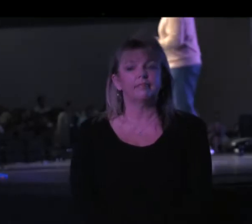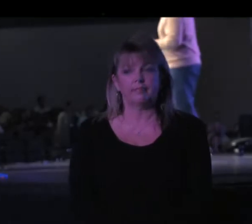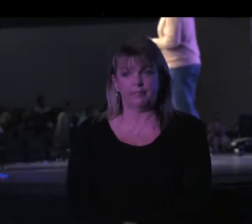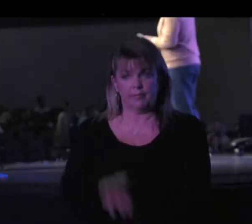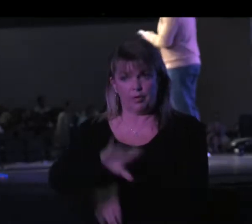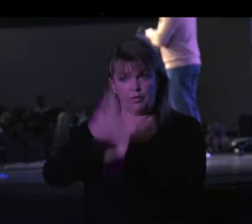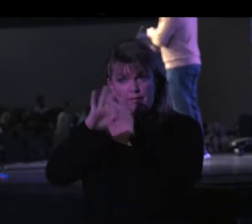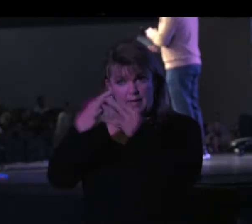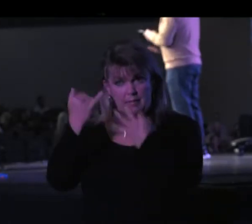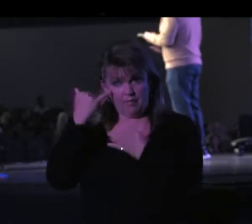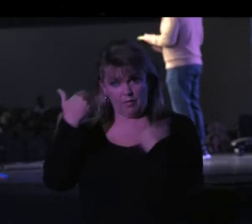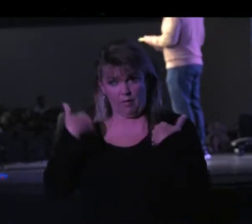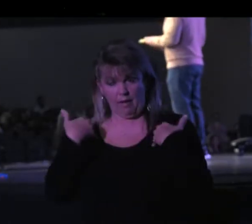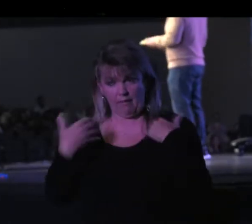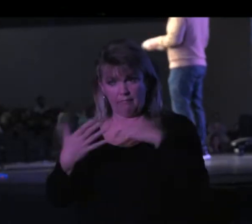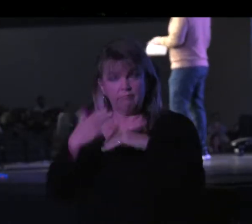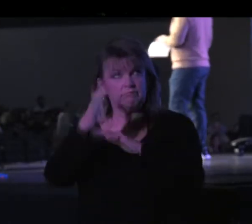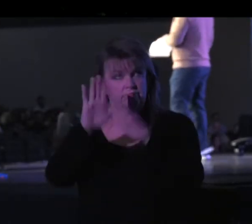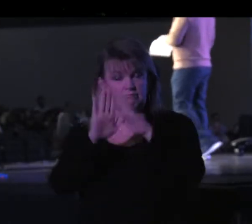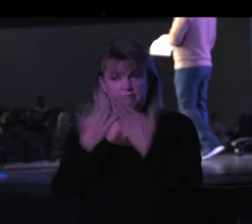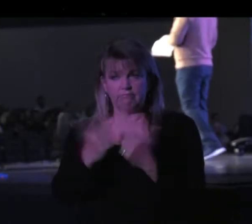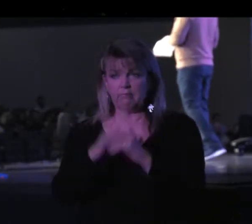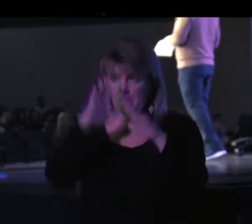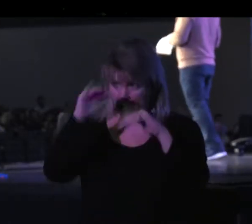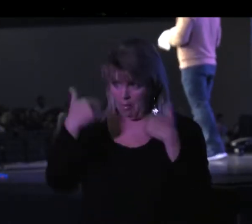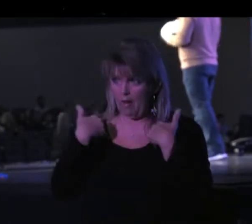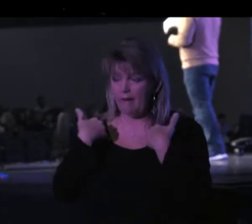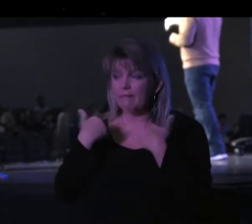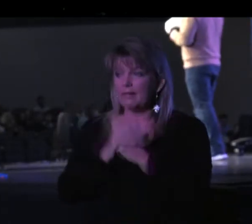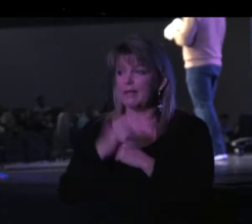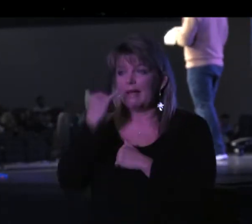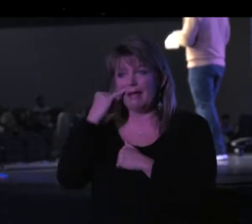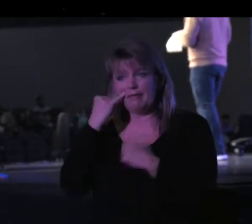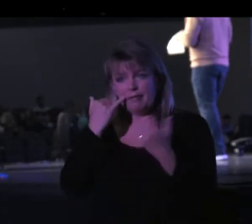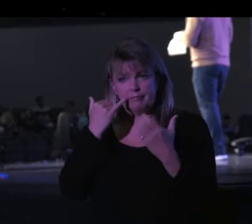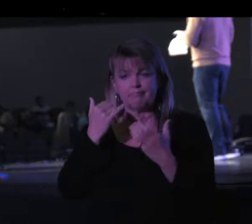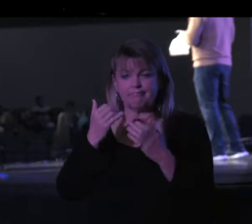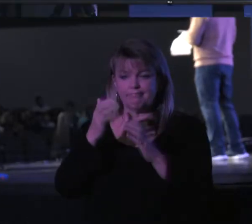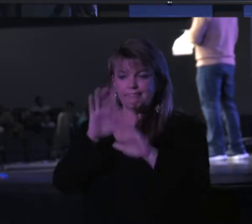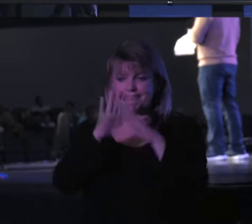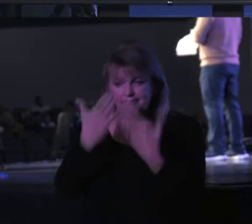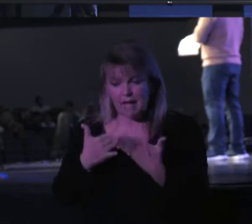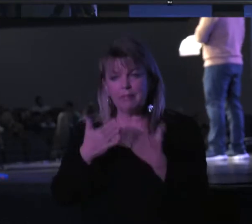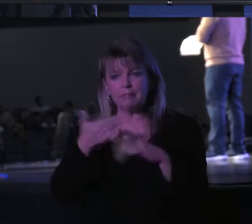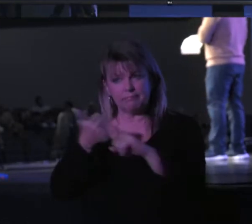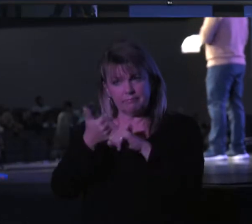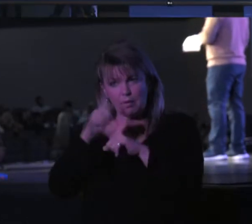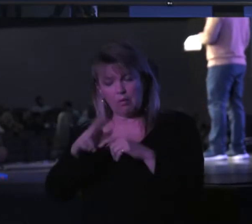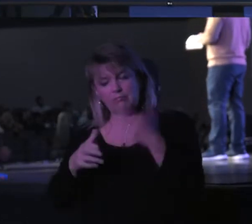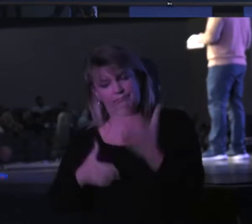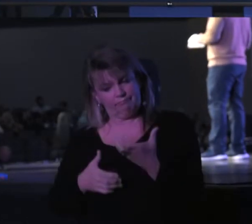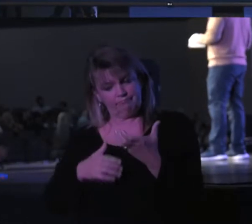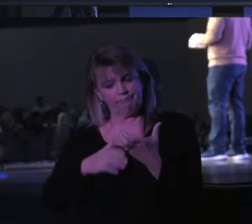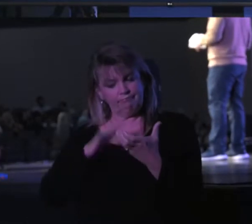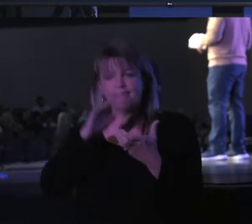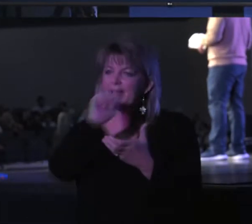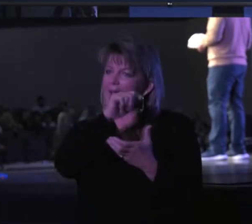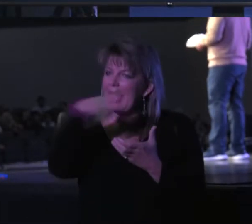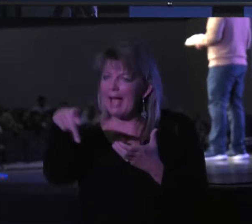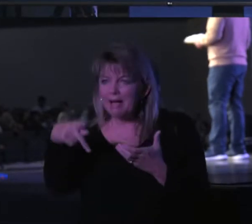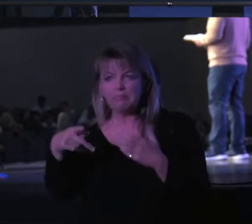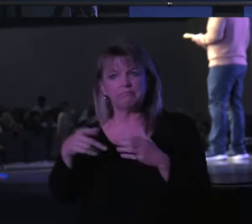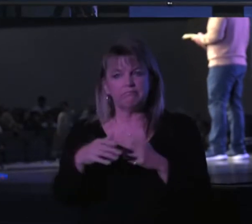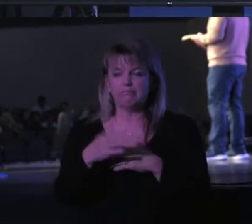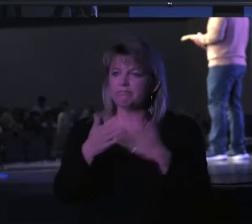Church family, if you have your copy of God's Word, and I hope you do, whether you're holding a printed copy as I prefer, or you're looking at an app on a